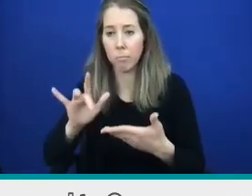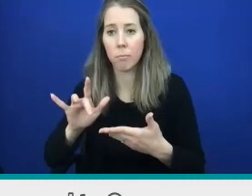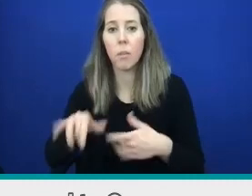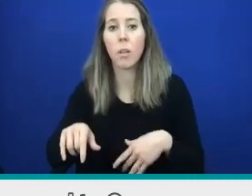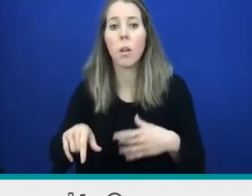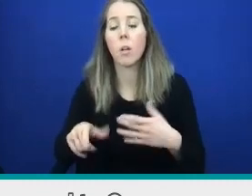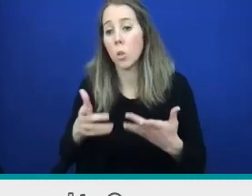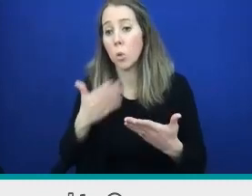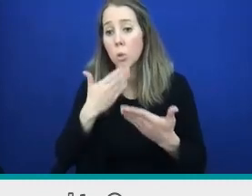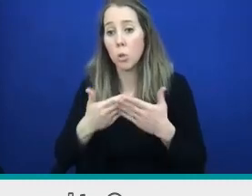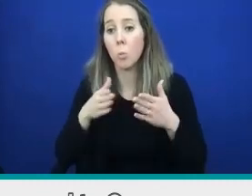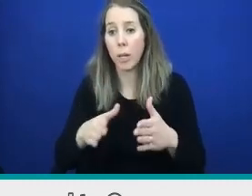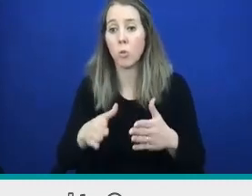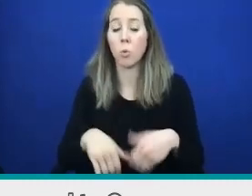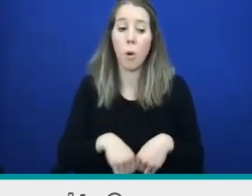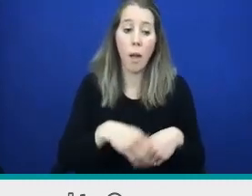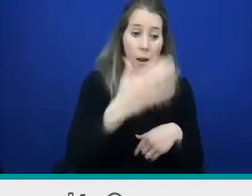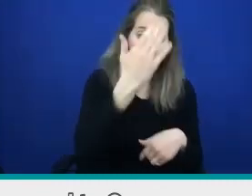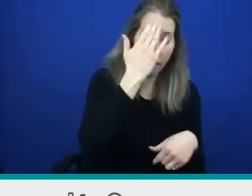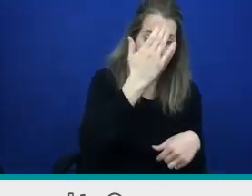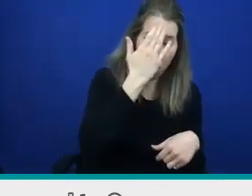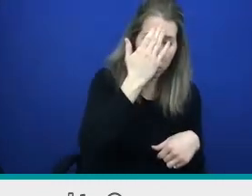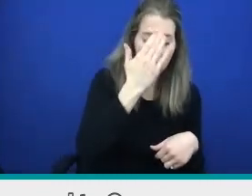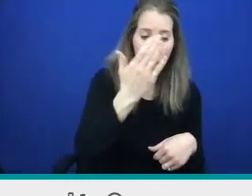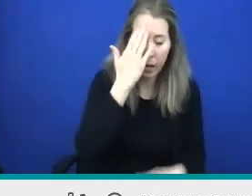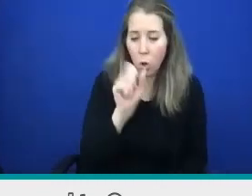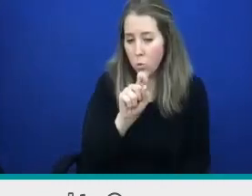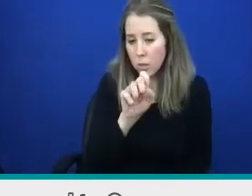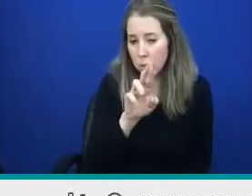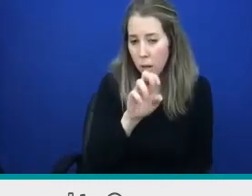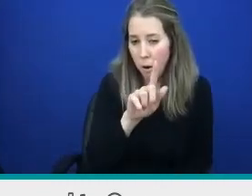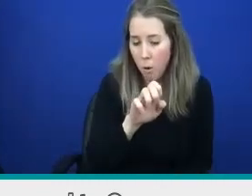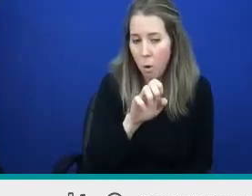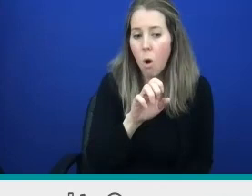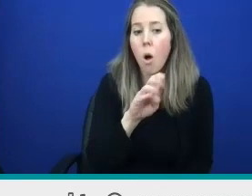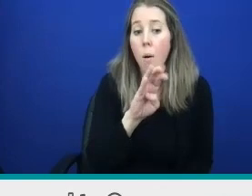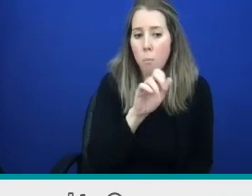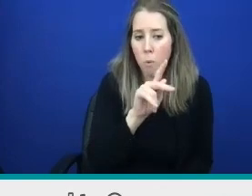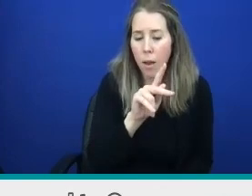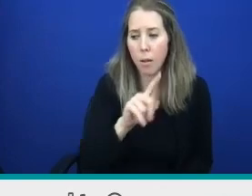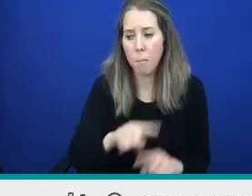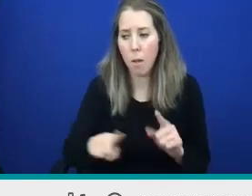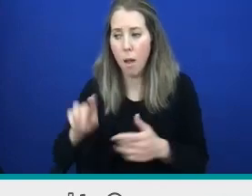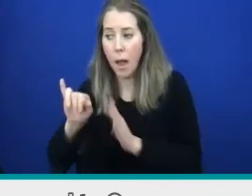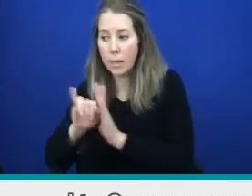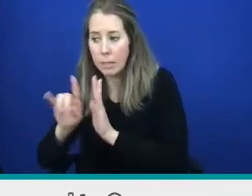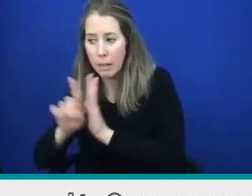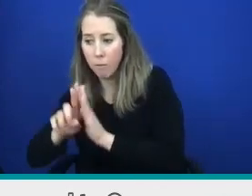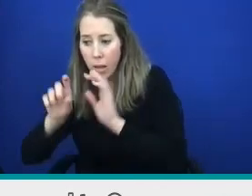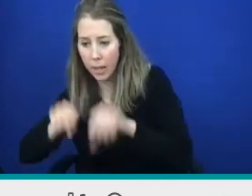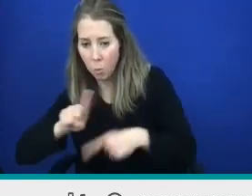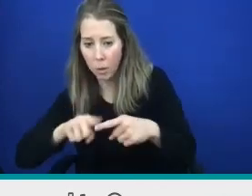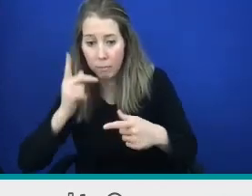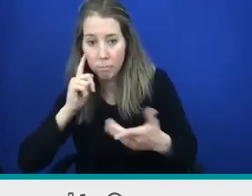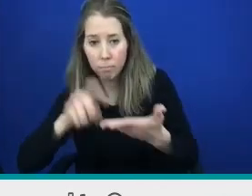of bridging that gap between the knowledge of, hey, I know what a sterile break is, but can I actually identify it within when it takes